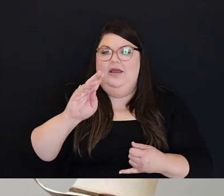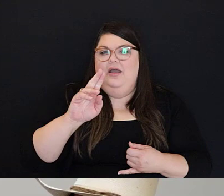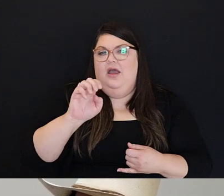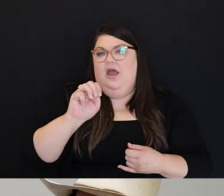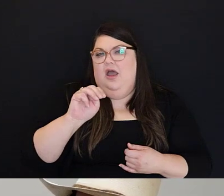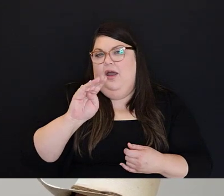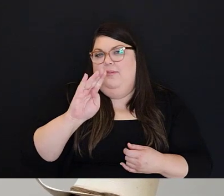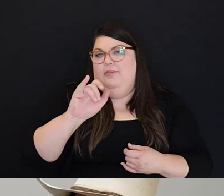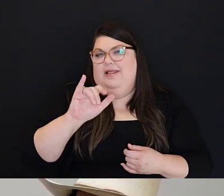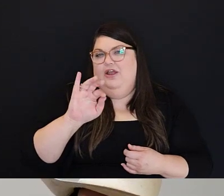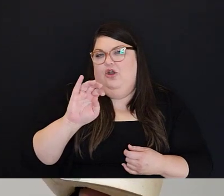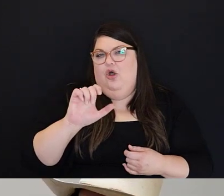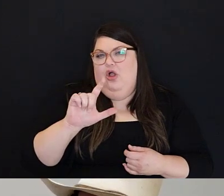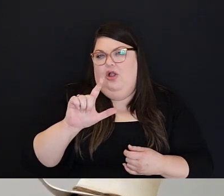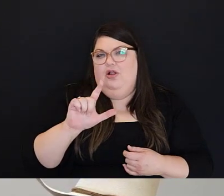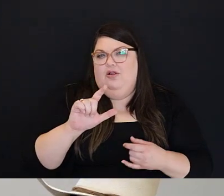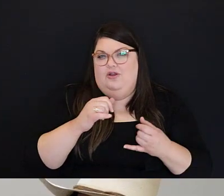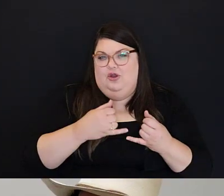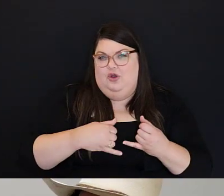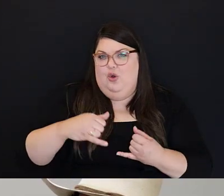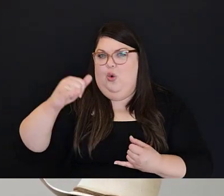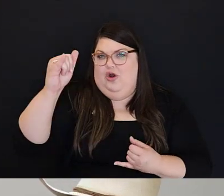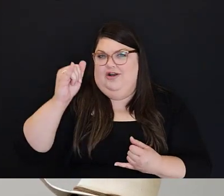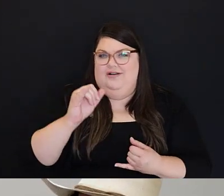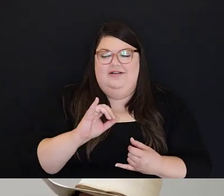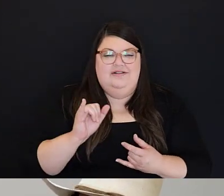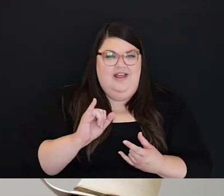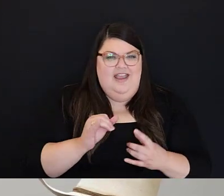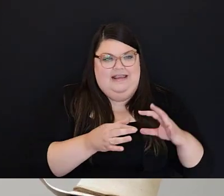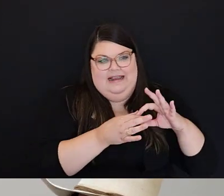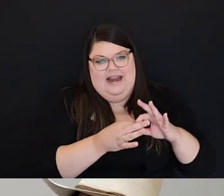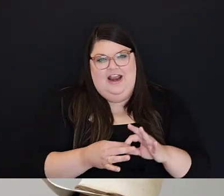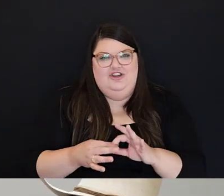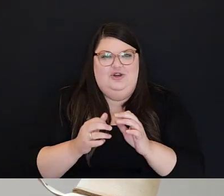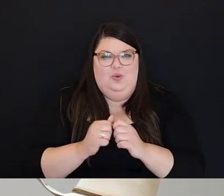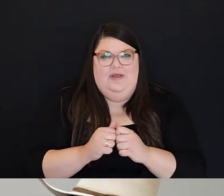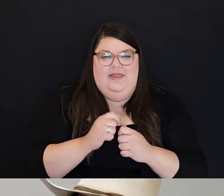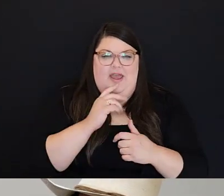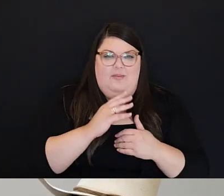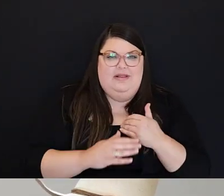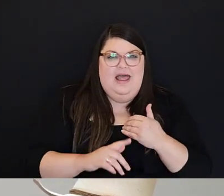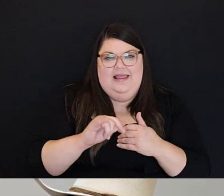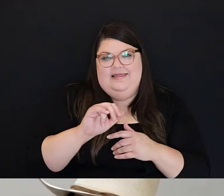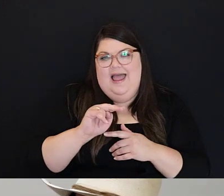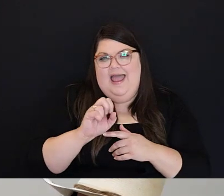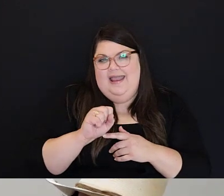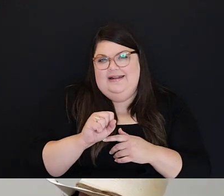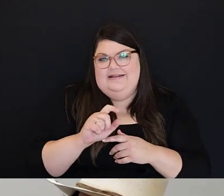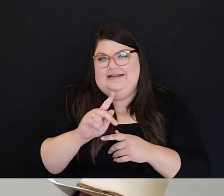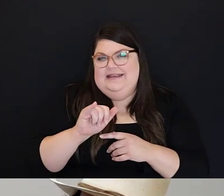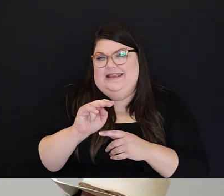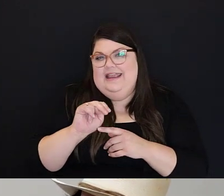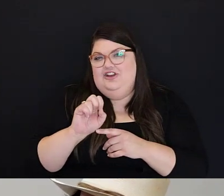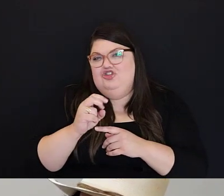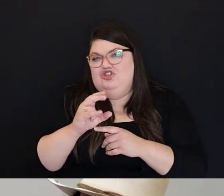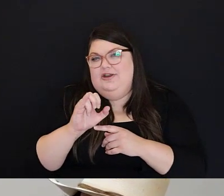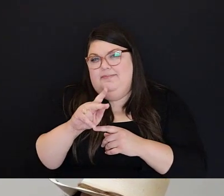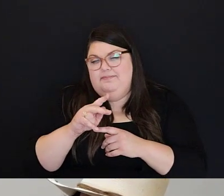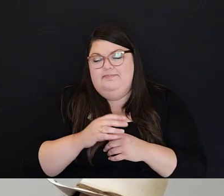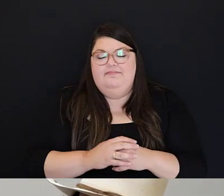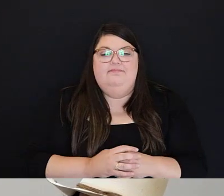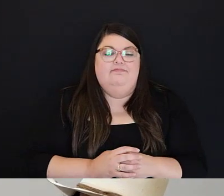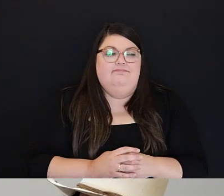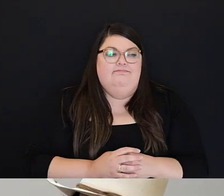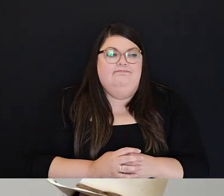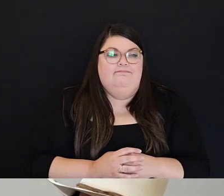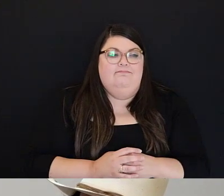this kind of like connector, and to your point of like connection across bloodlines and kinship, I would love for you both